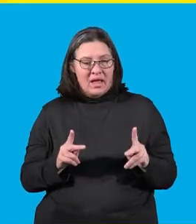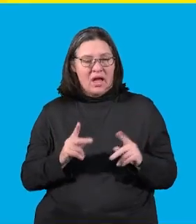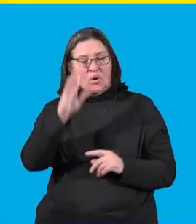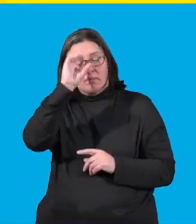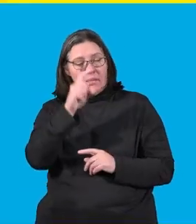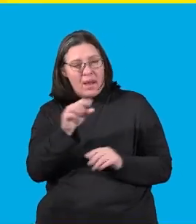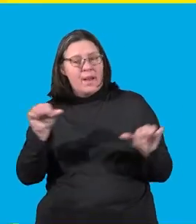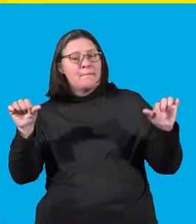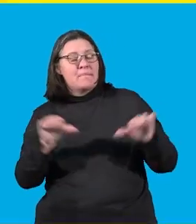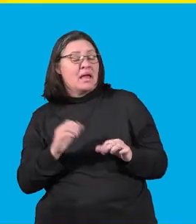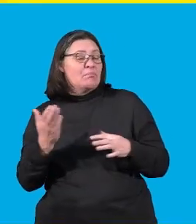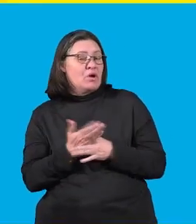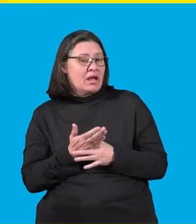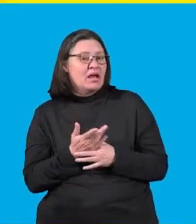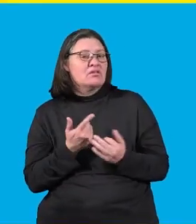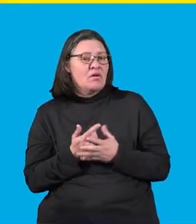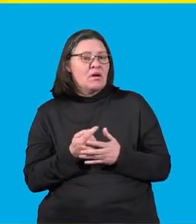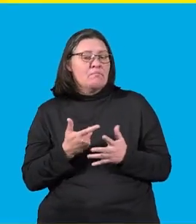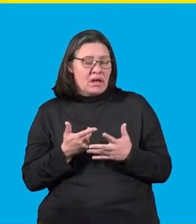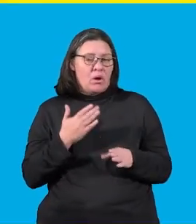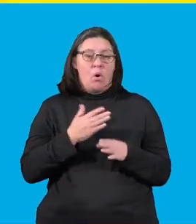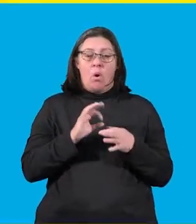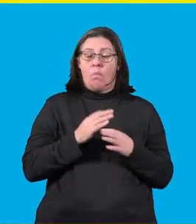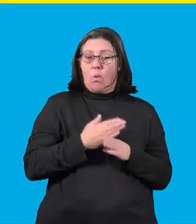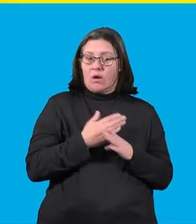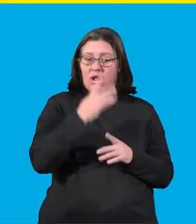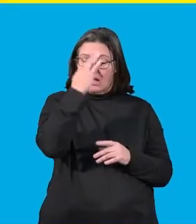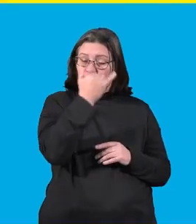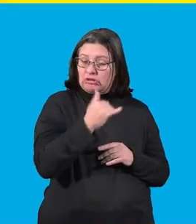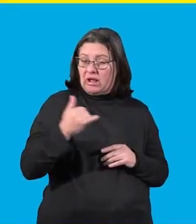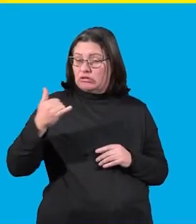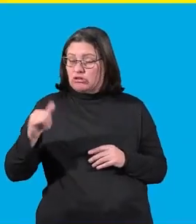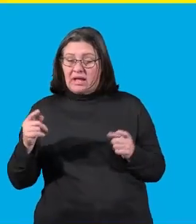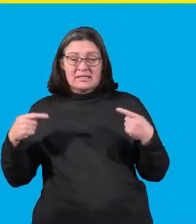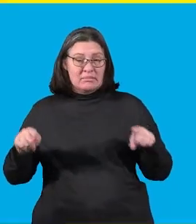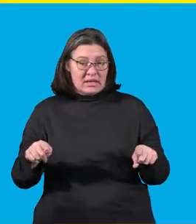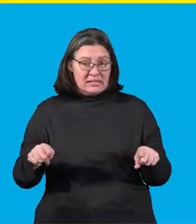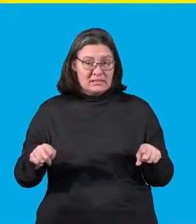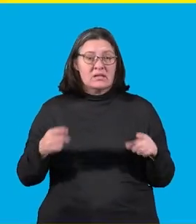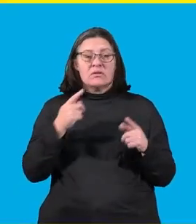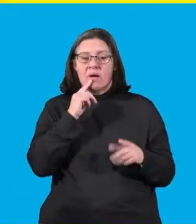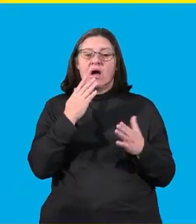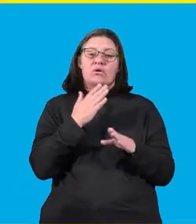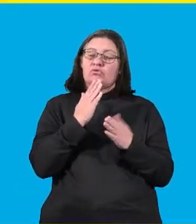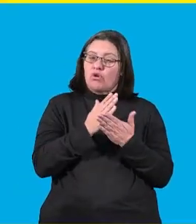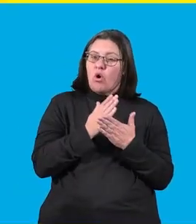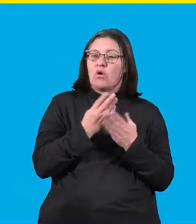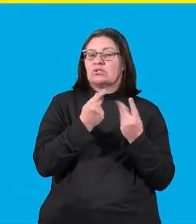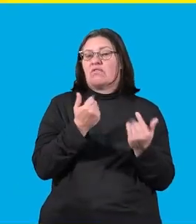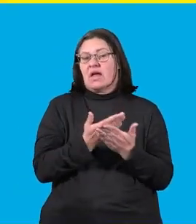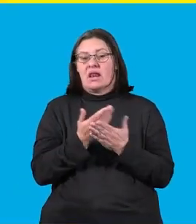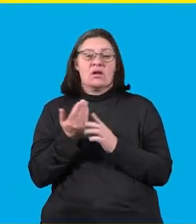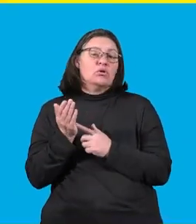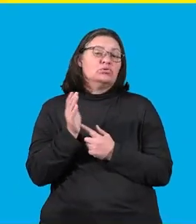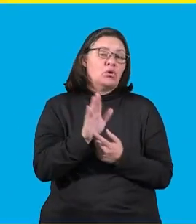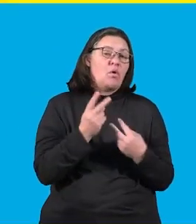Alright guys, remember we are back from a break and you had a bit of homework because you needed to check those simultaneous equations and make sure that you can solve them